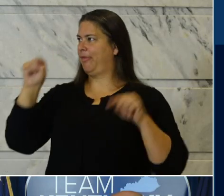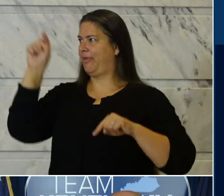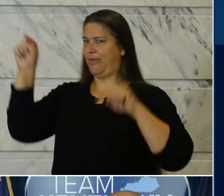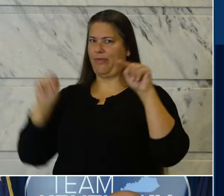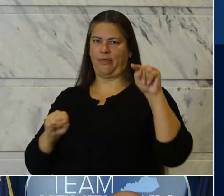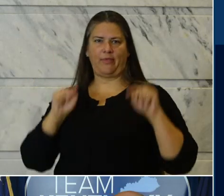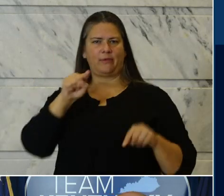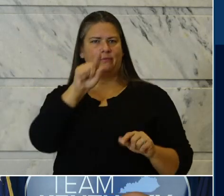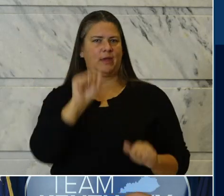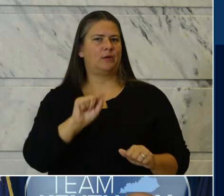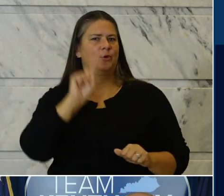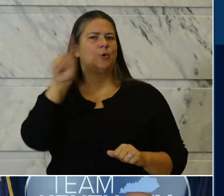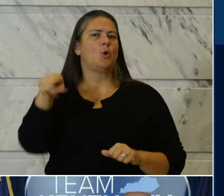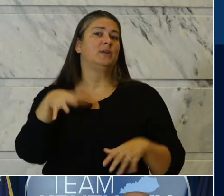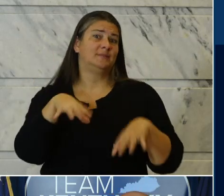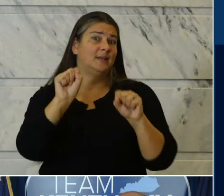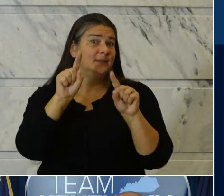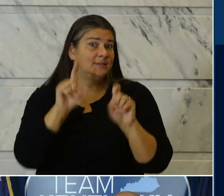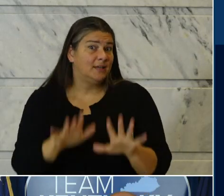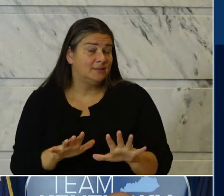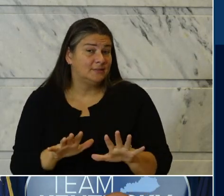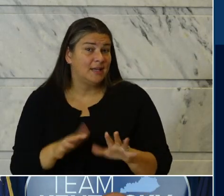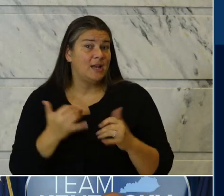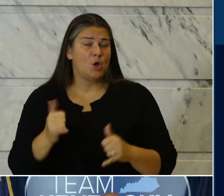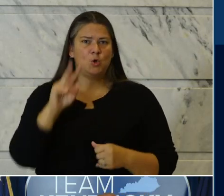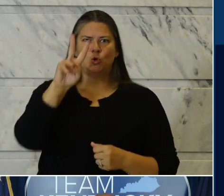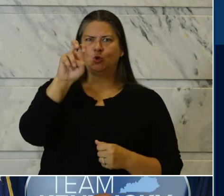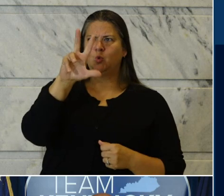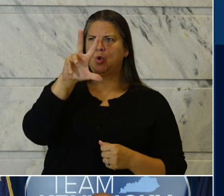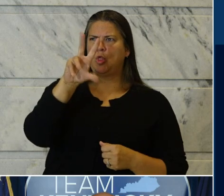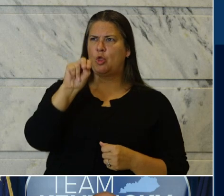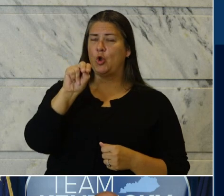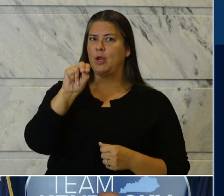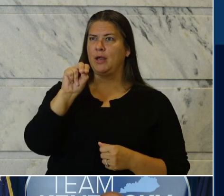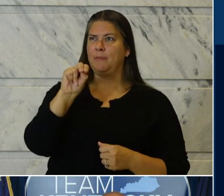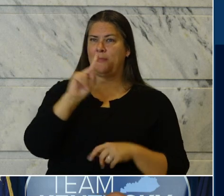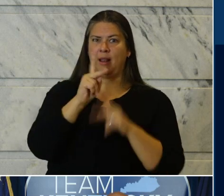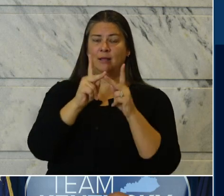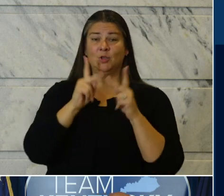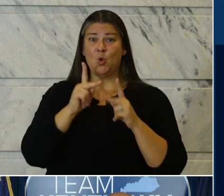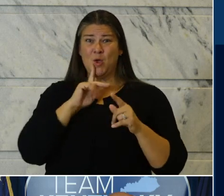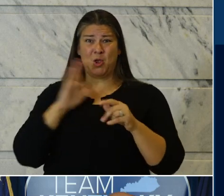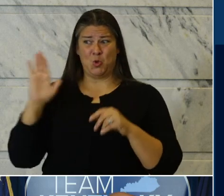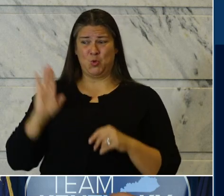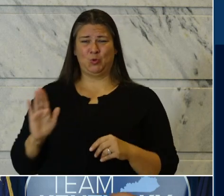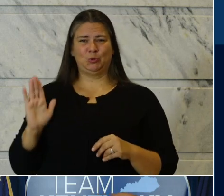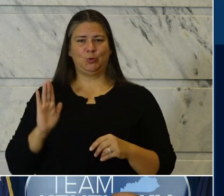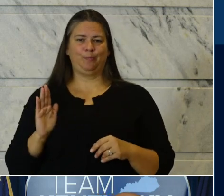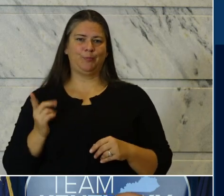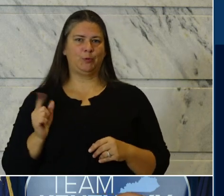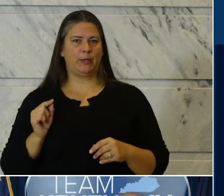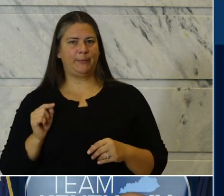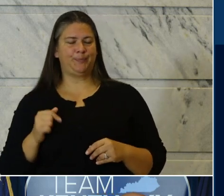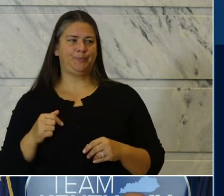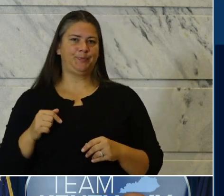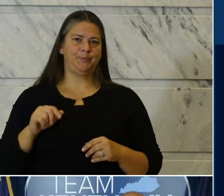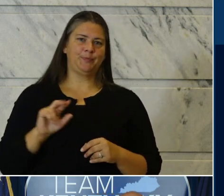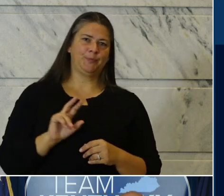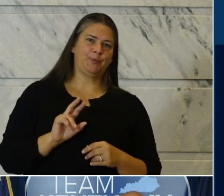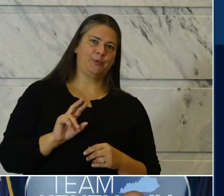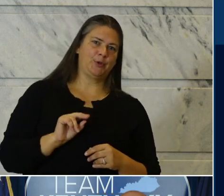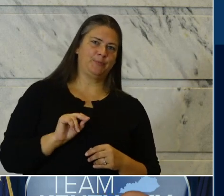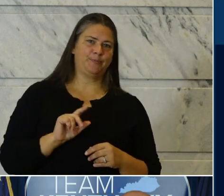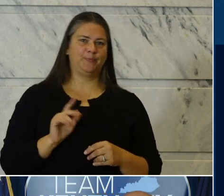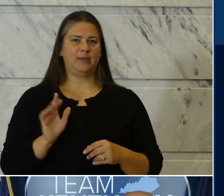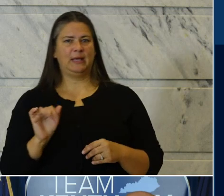get tested. Now there's over 230 sites, and I remember when that was low double digits and creeping up, and now we're over 230